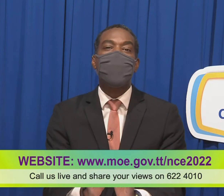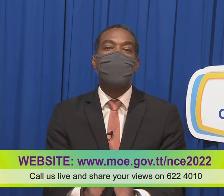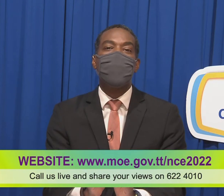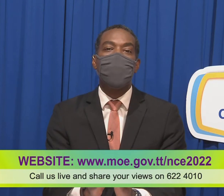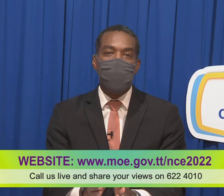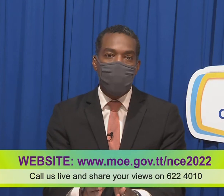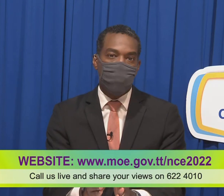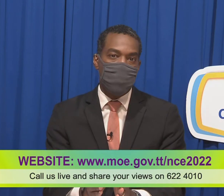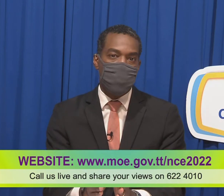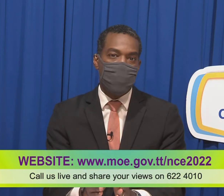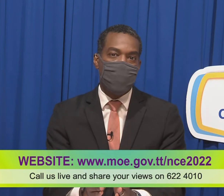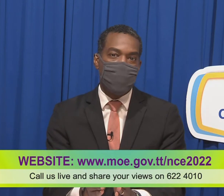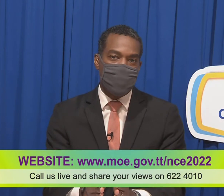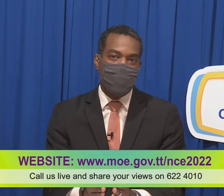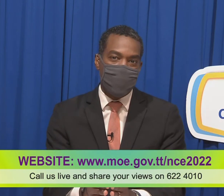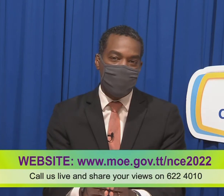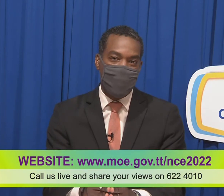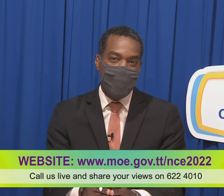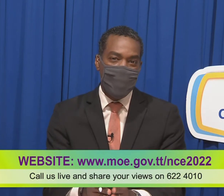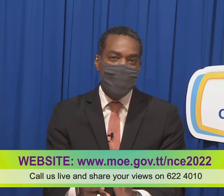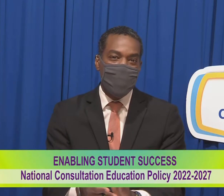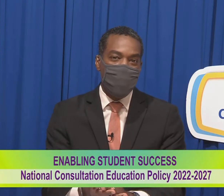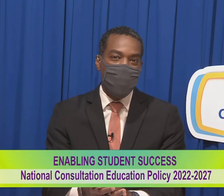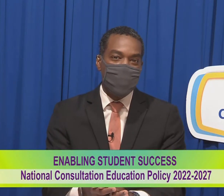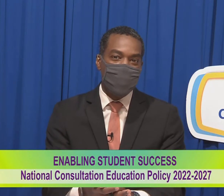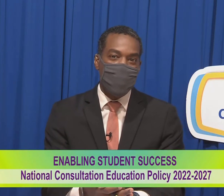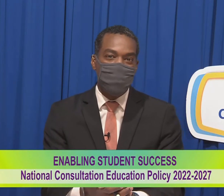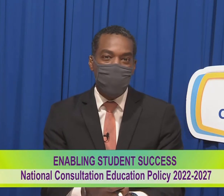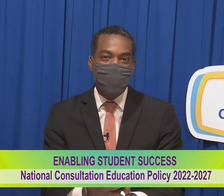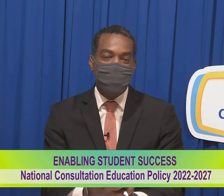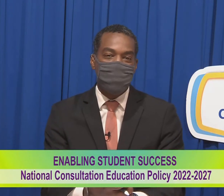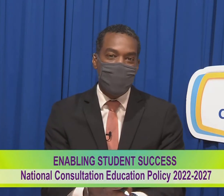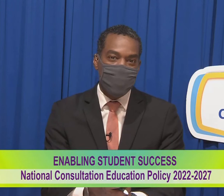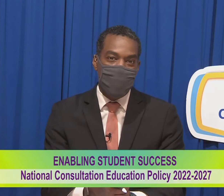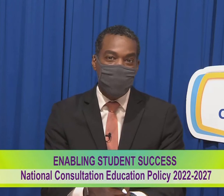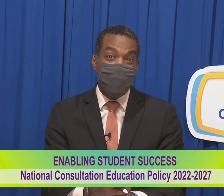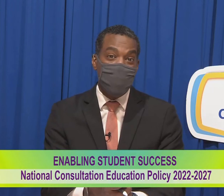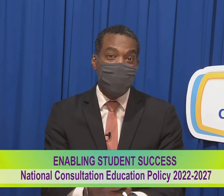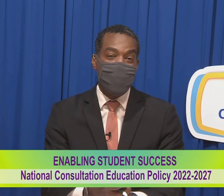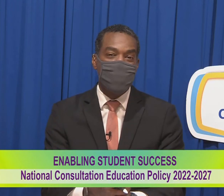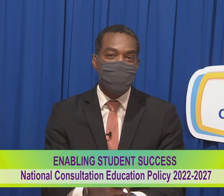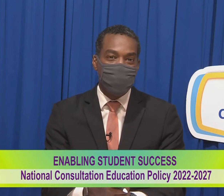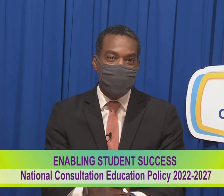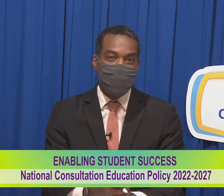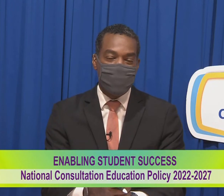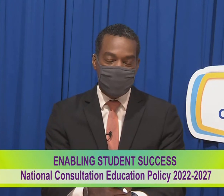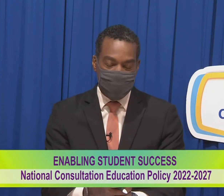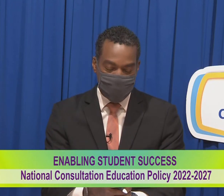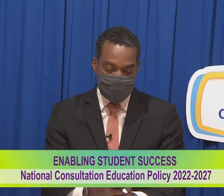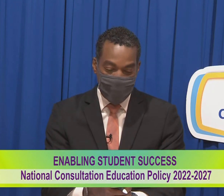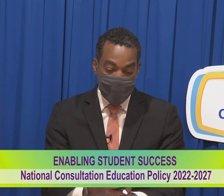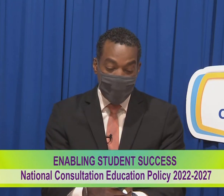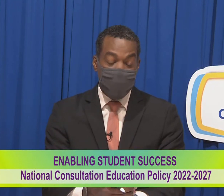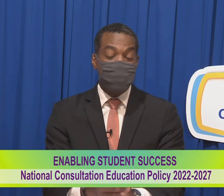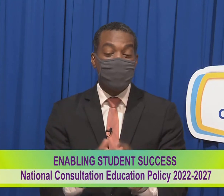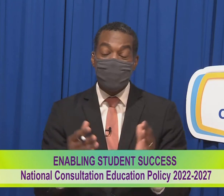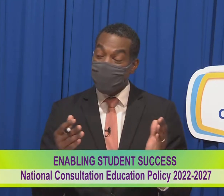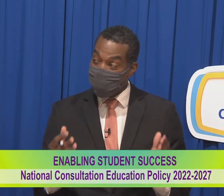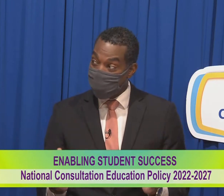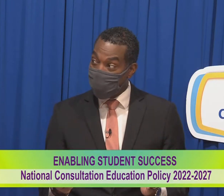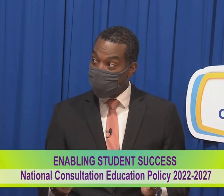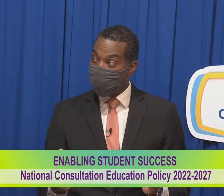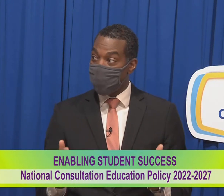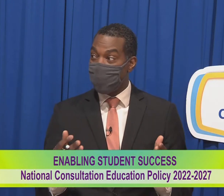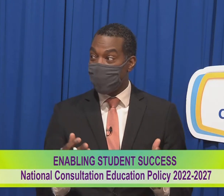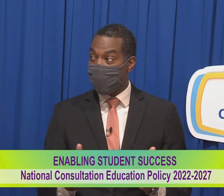moe.gov.tt to make your contribution to the consultation. Now on to the important matter of enabling student success. And